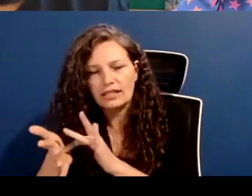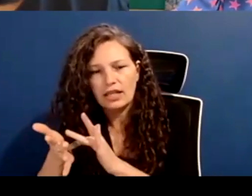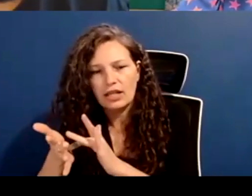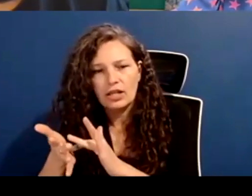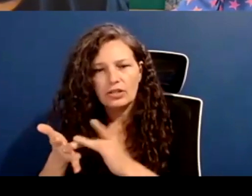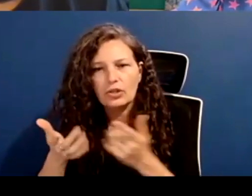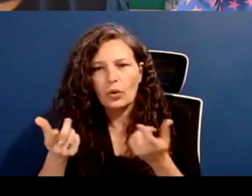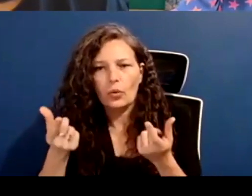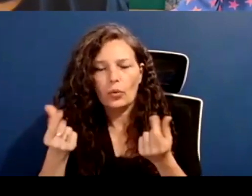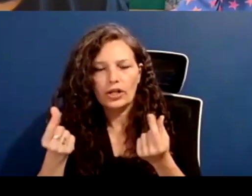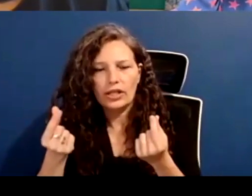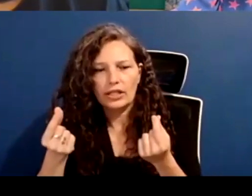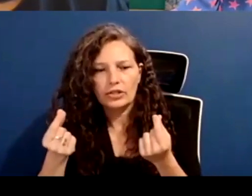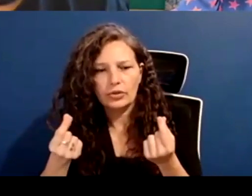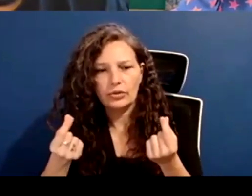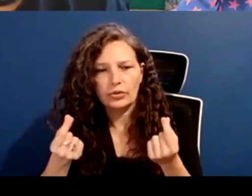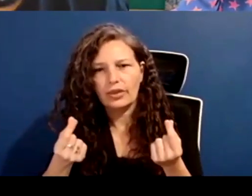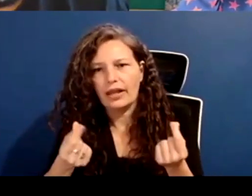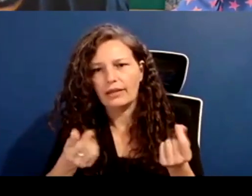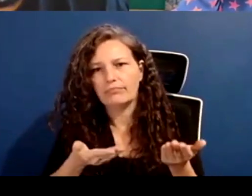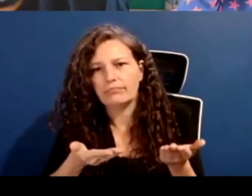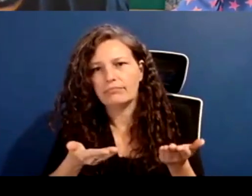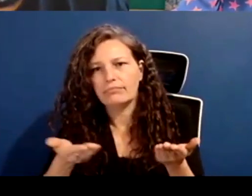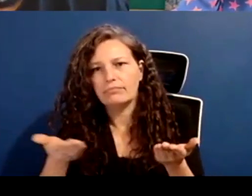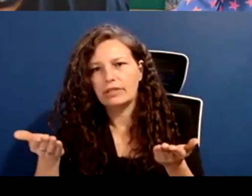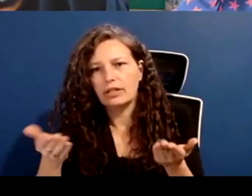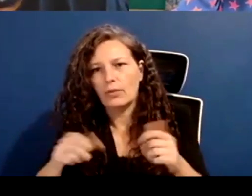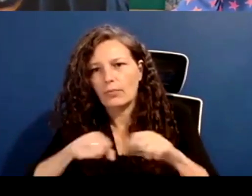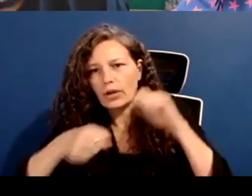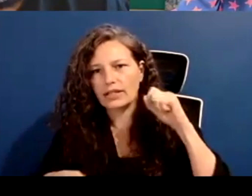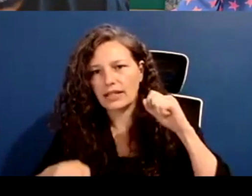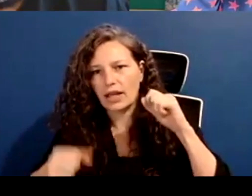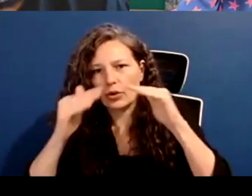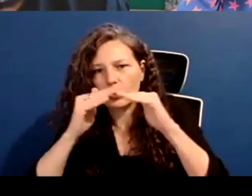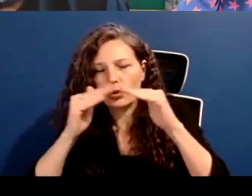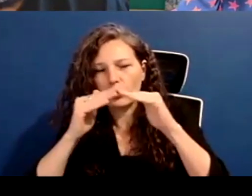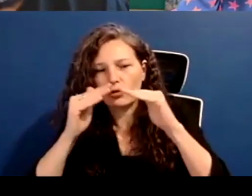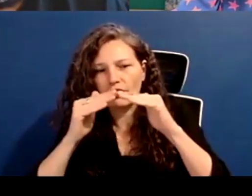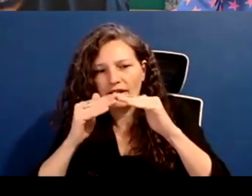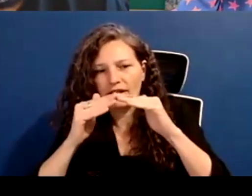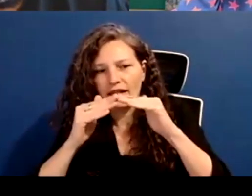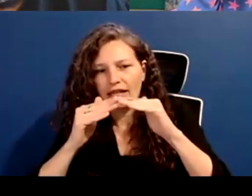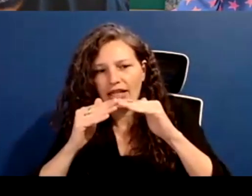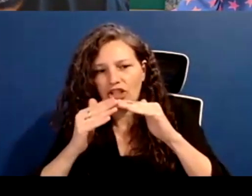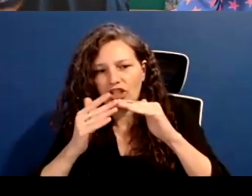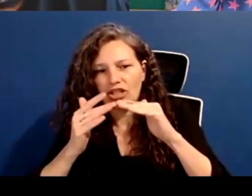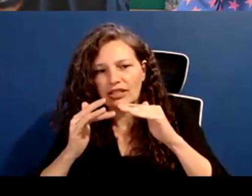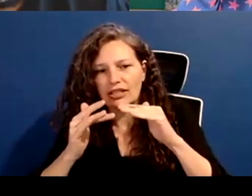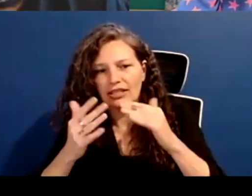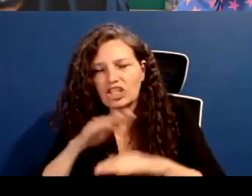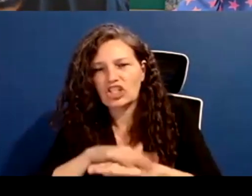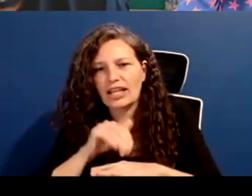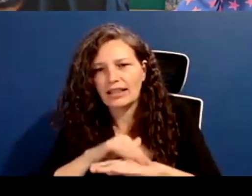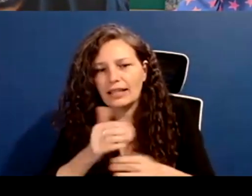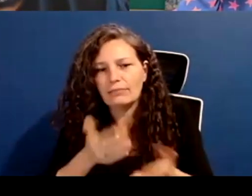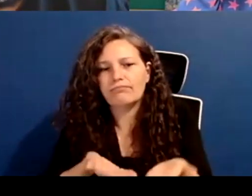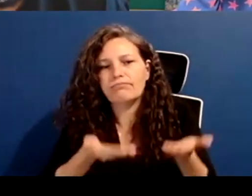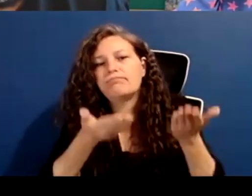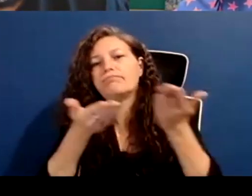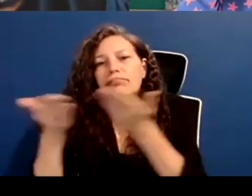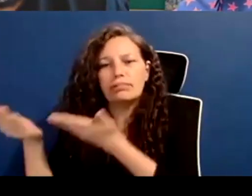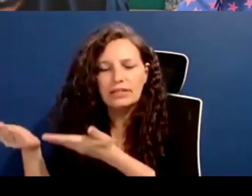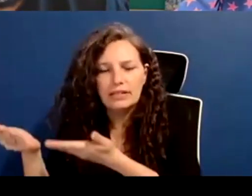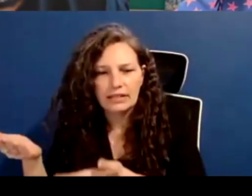him in front of Jesus. And I regularly reflect on, wow, that person, like, in the midst of all the stigma,